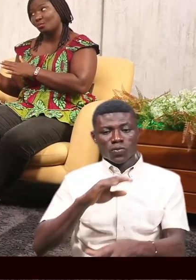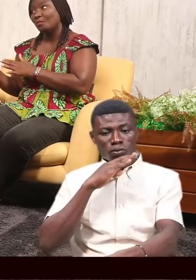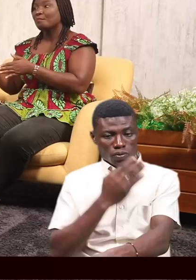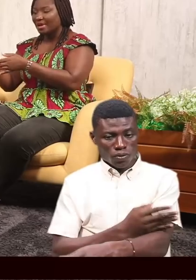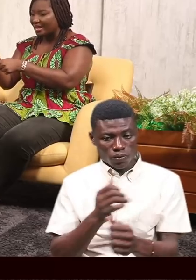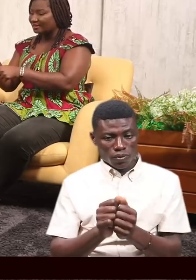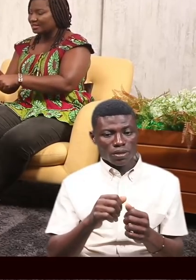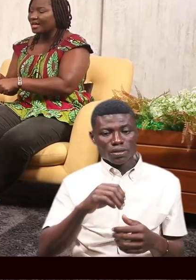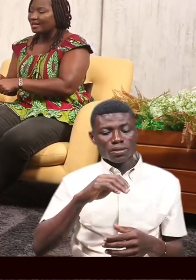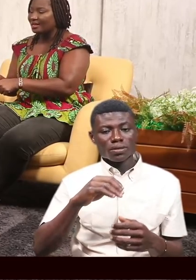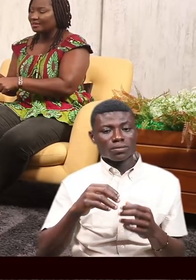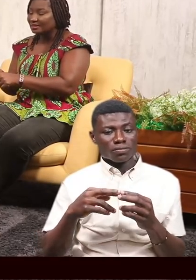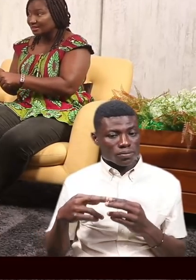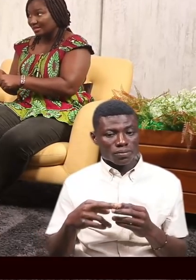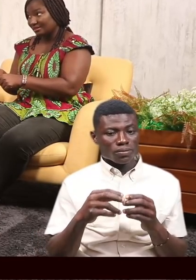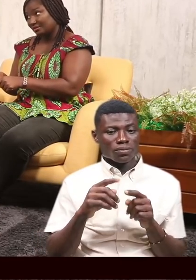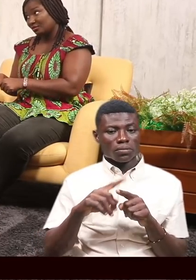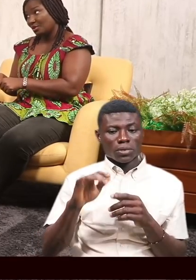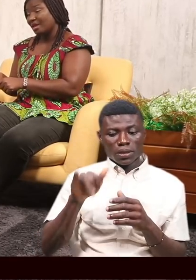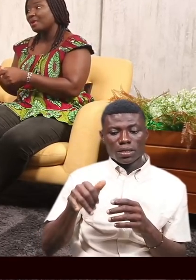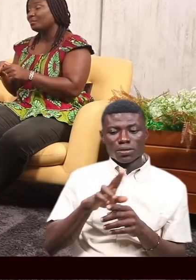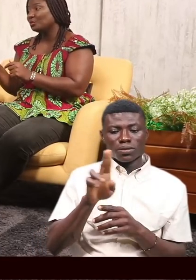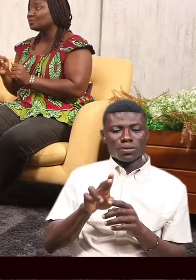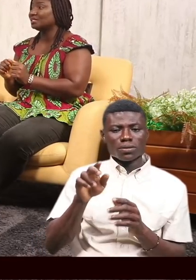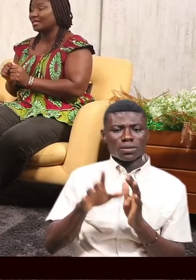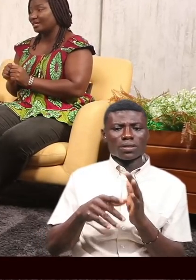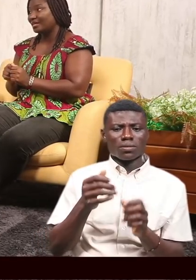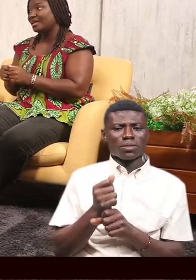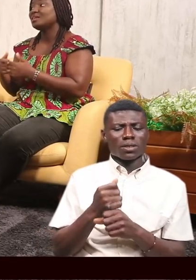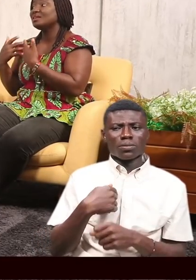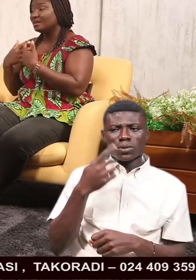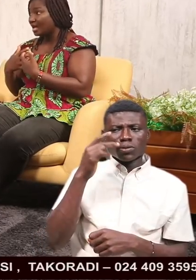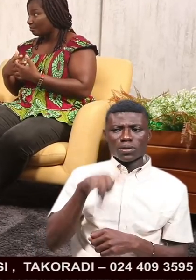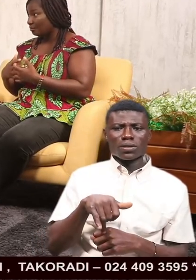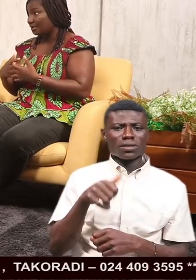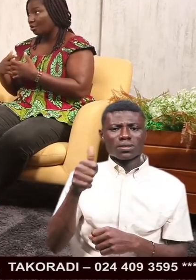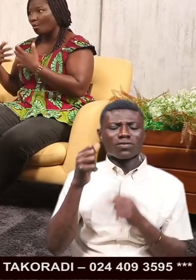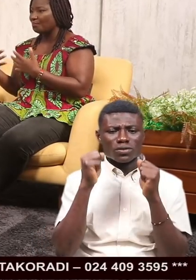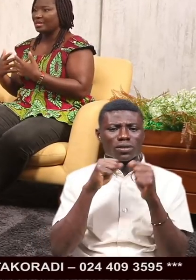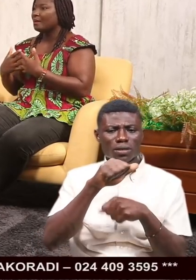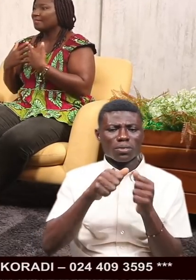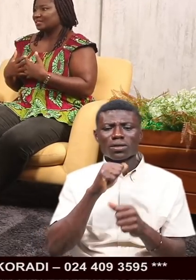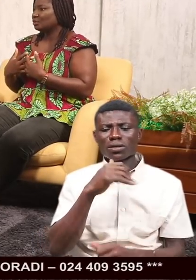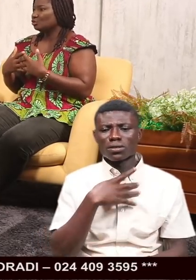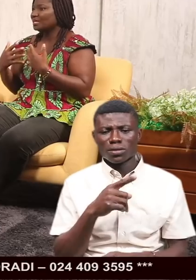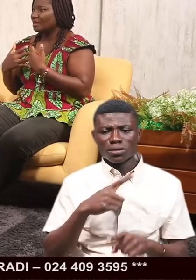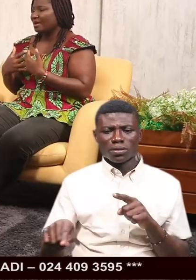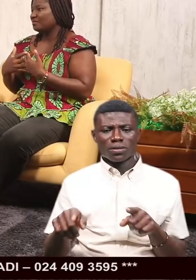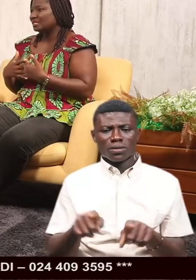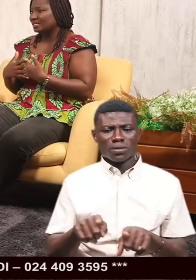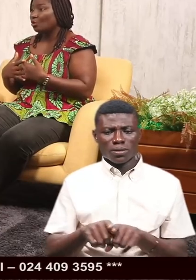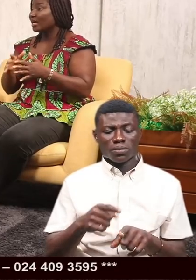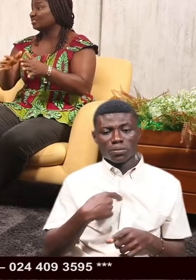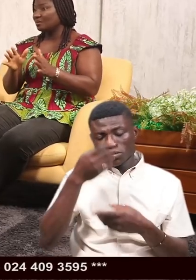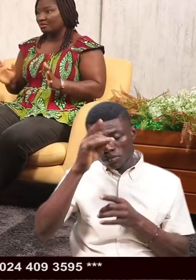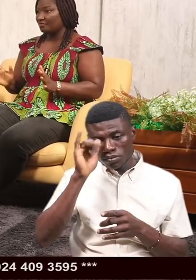ho. By sa instance no, ema mi hun se, ene ne ni abre ompe, but minso mi ye maju